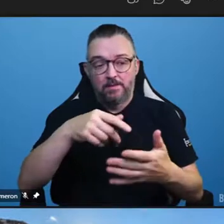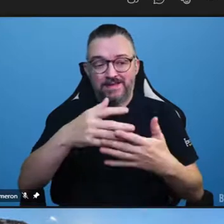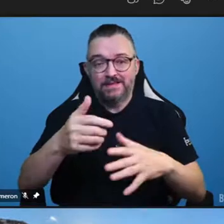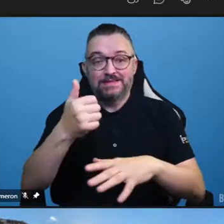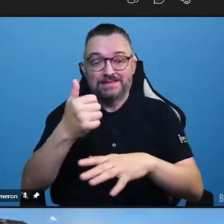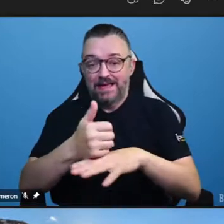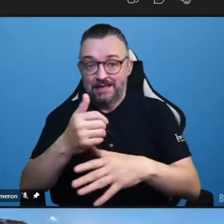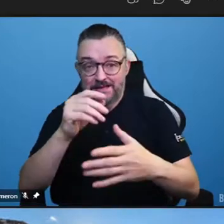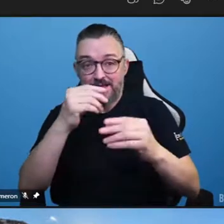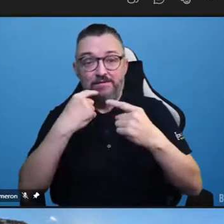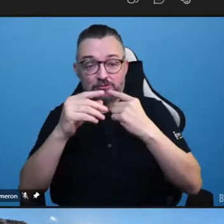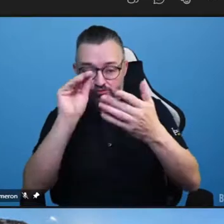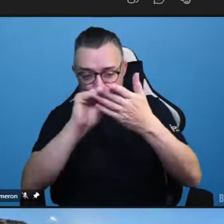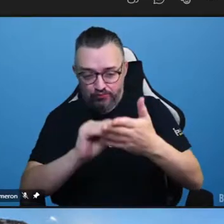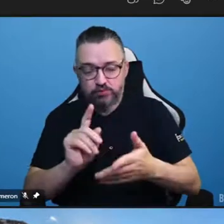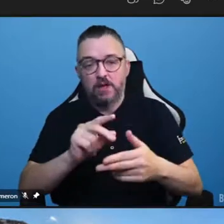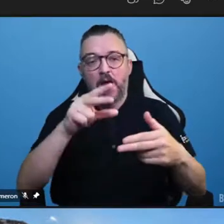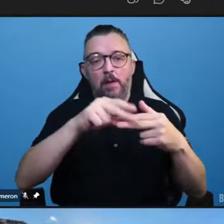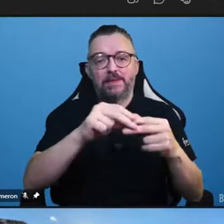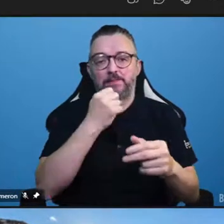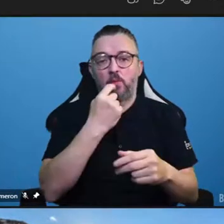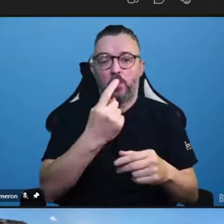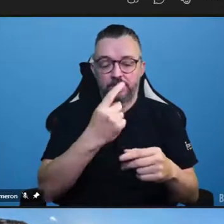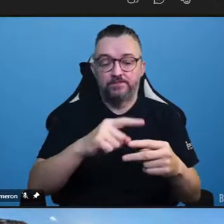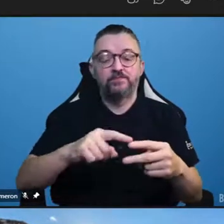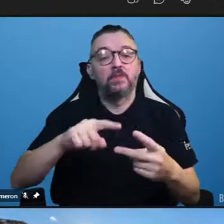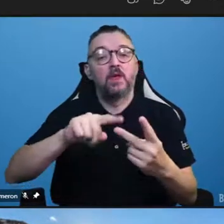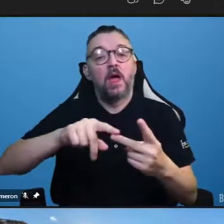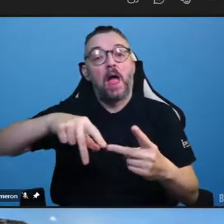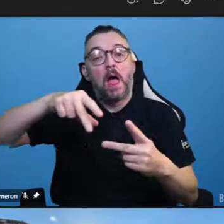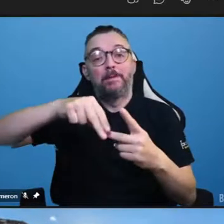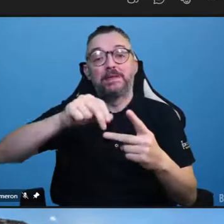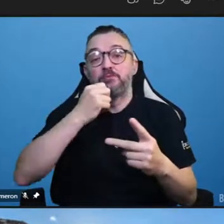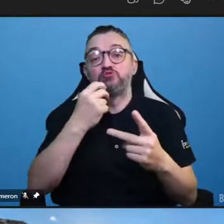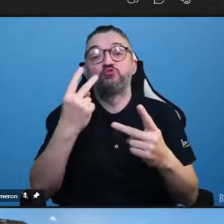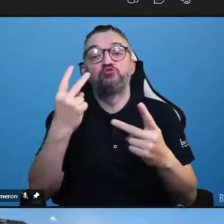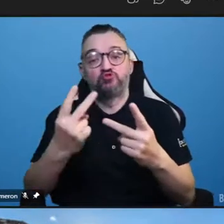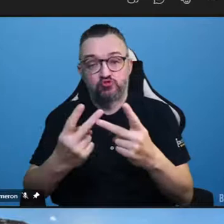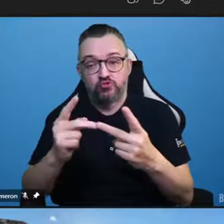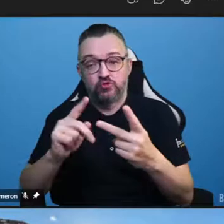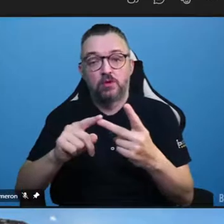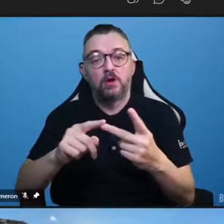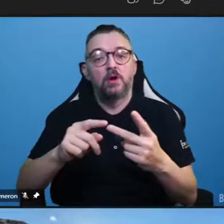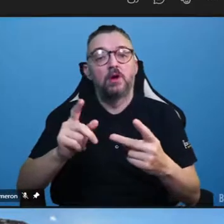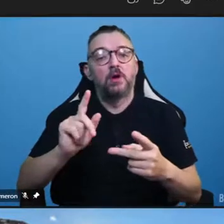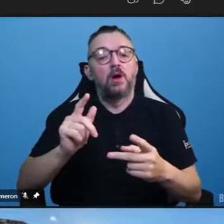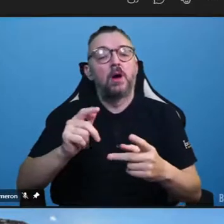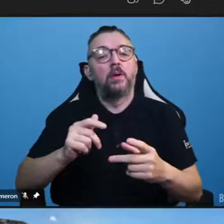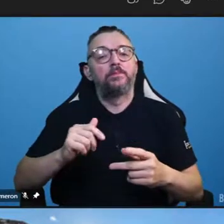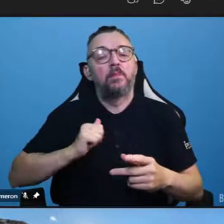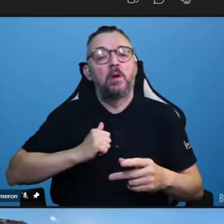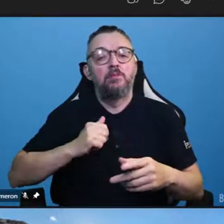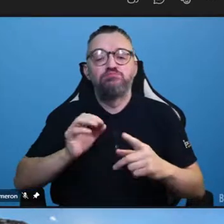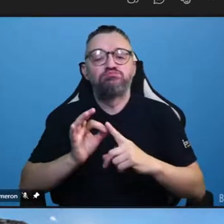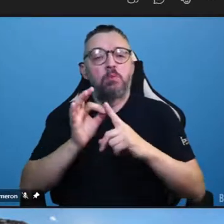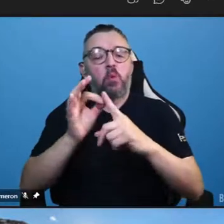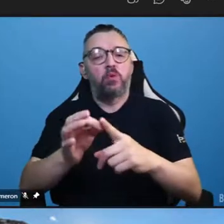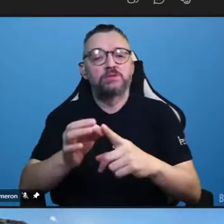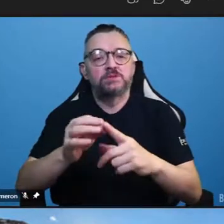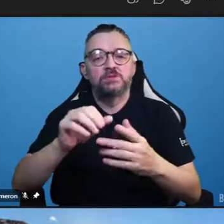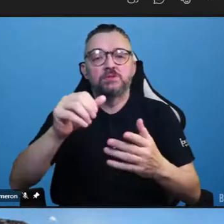1. Separately, Appendix 2, what is then set out is the proposed programme of work that takes us through from the 1st of